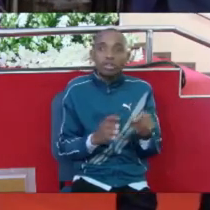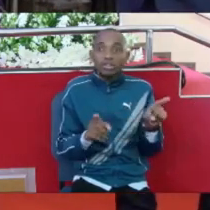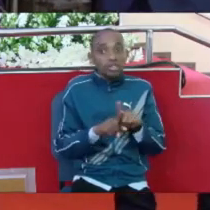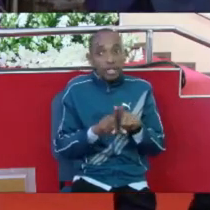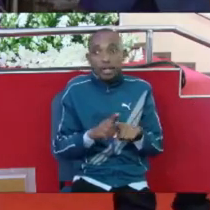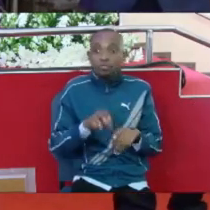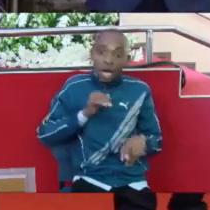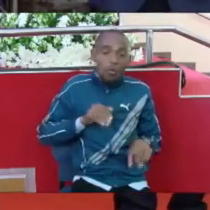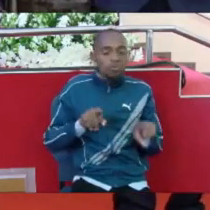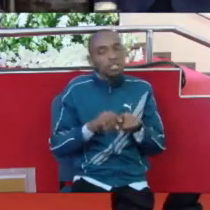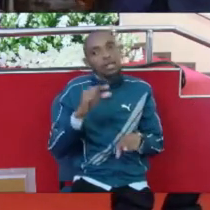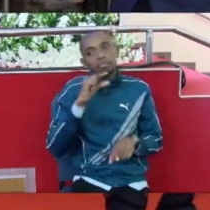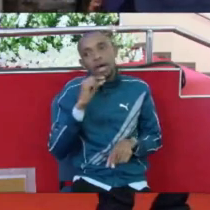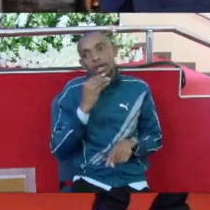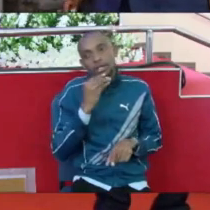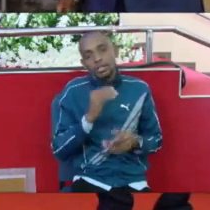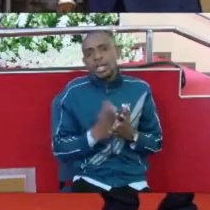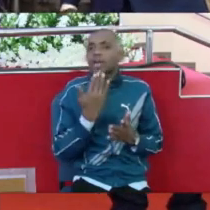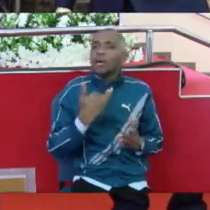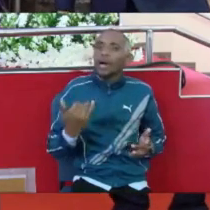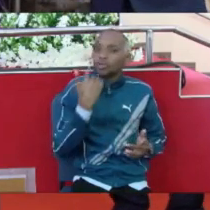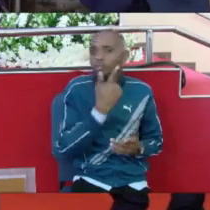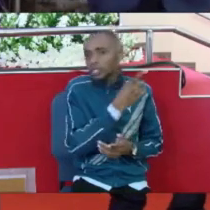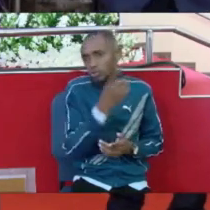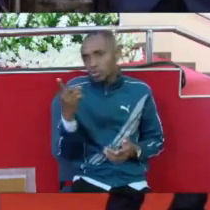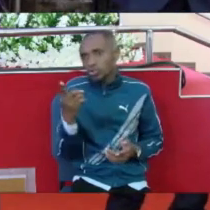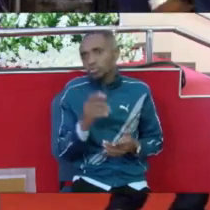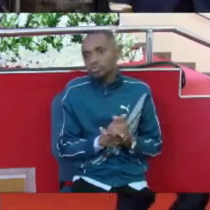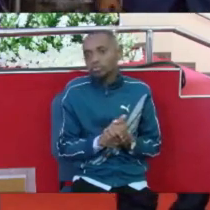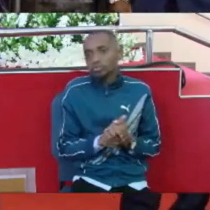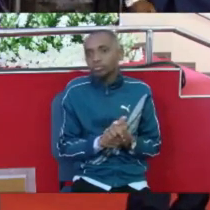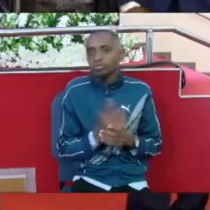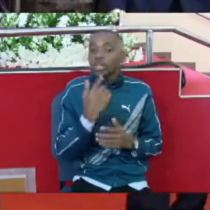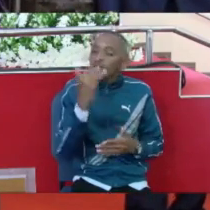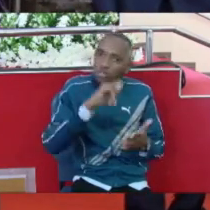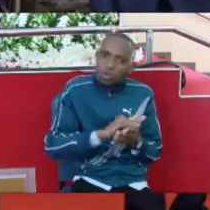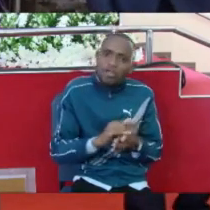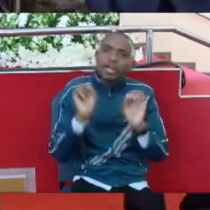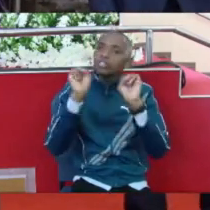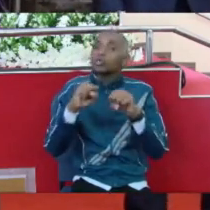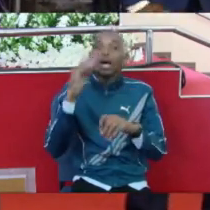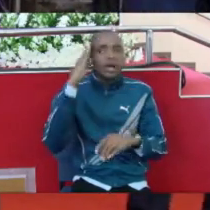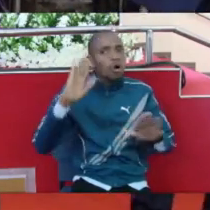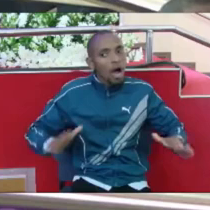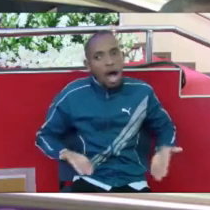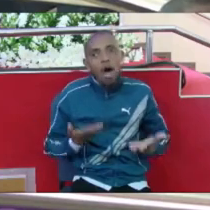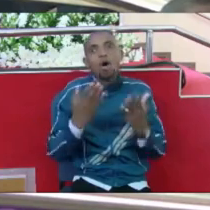God. And that's why I want to speak to you. So that you can know, how do you come